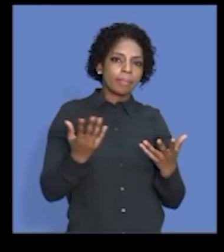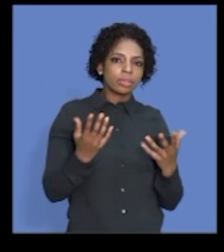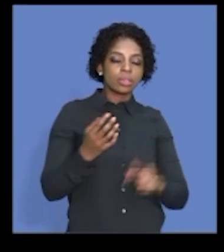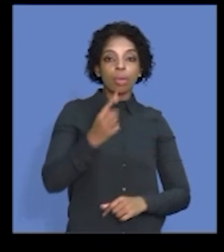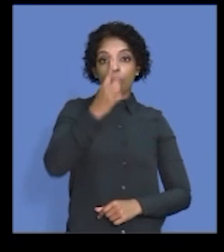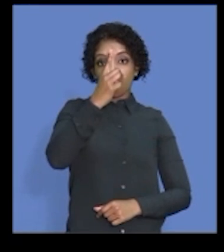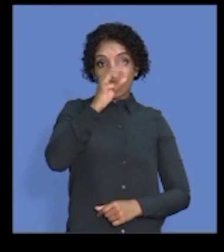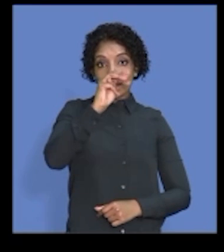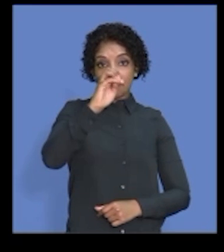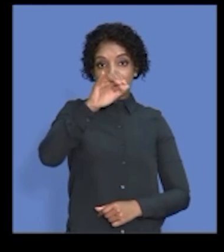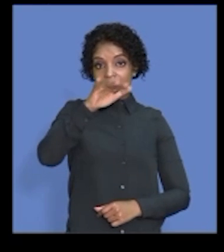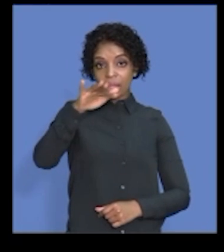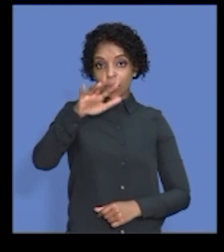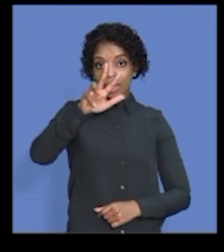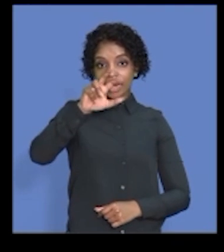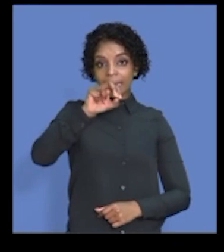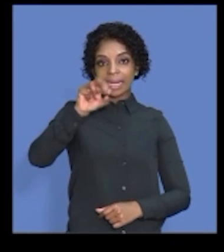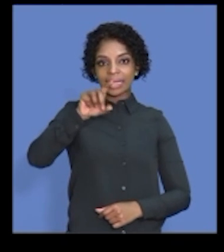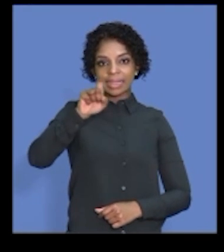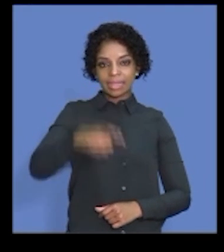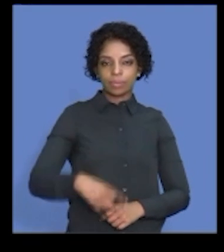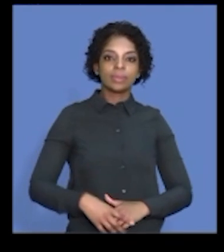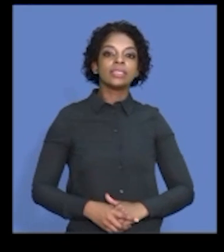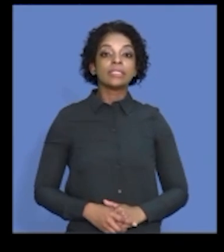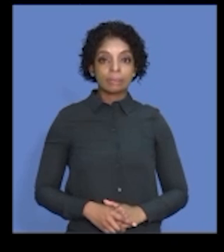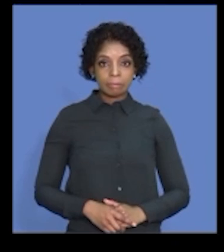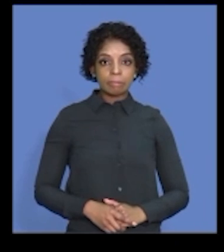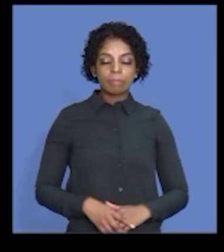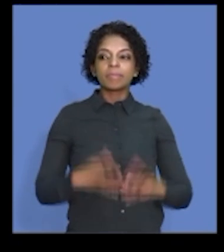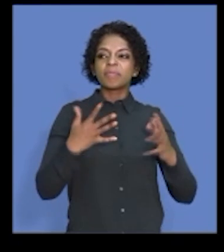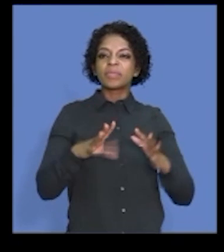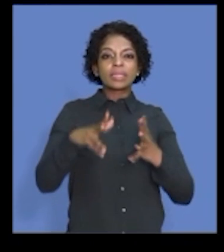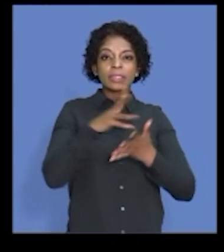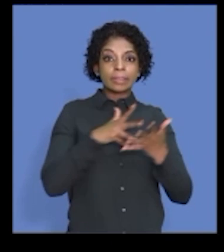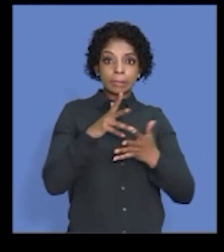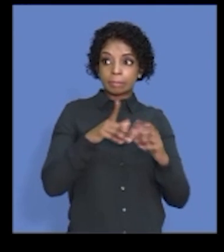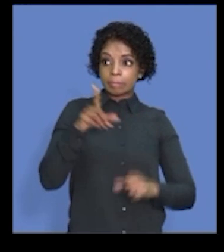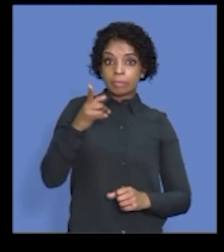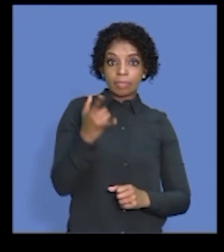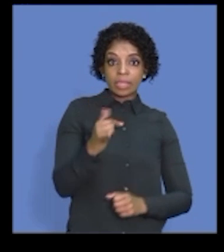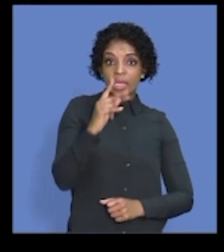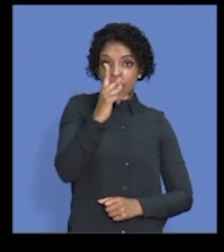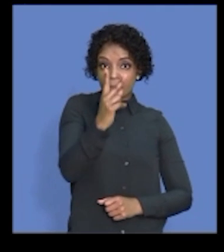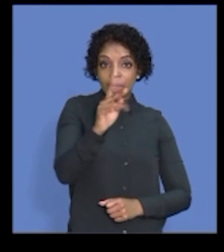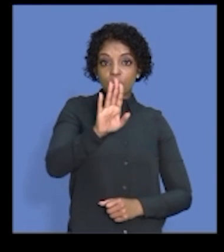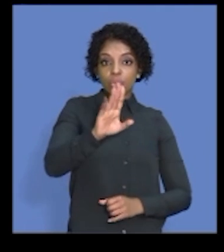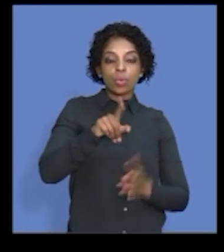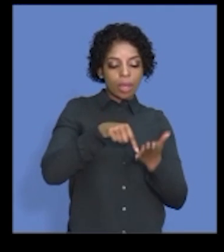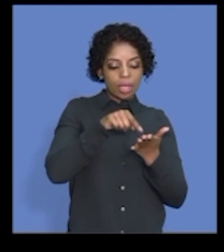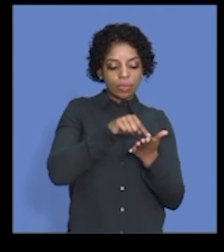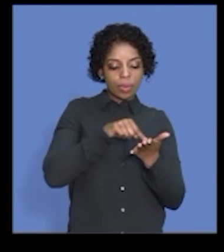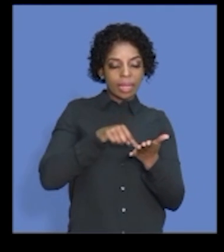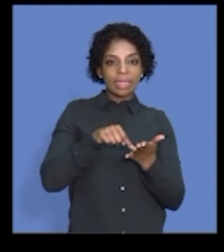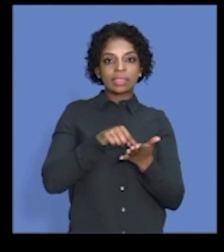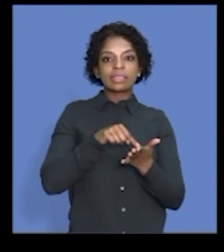1,800,000. Okay, then I bring in my depreciation, and we spoke about that at length. So watch, in your calculation,